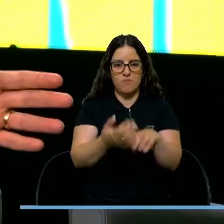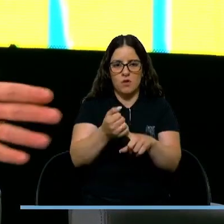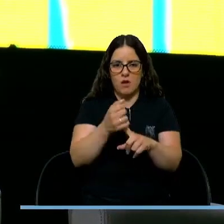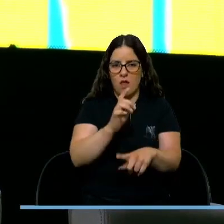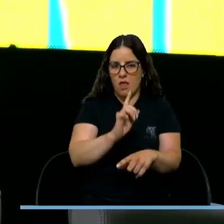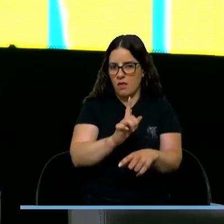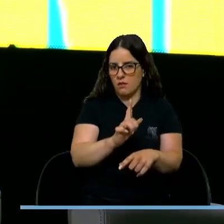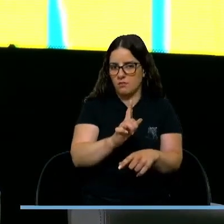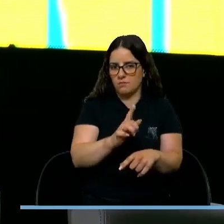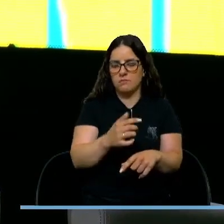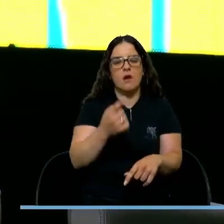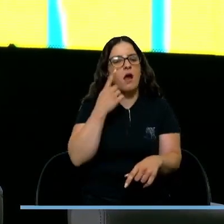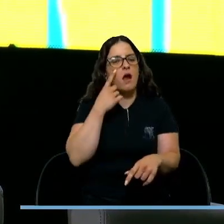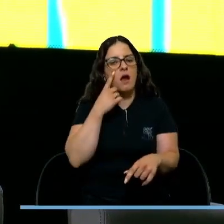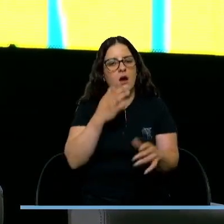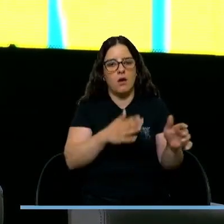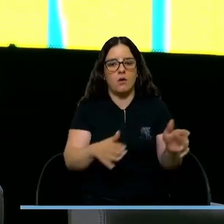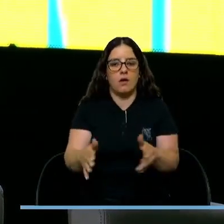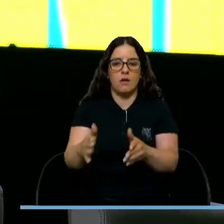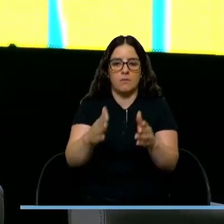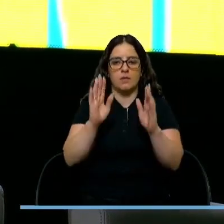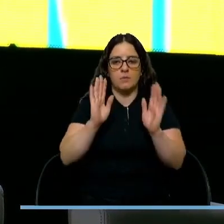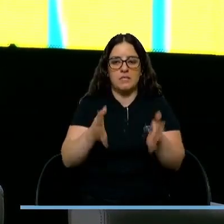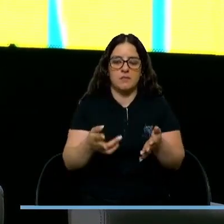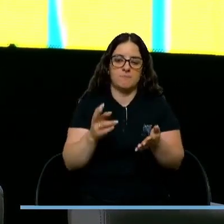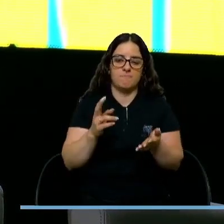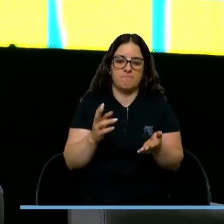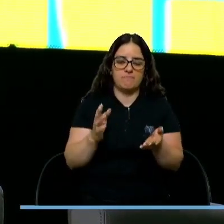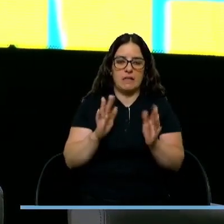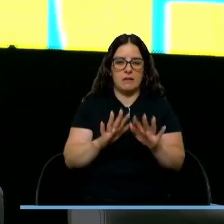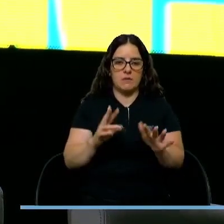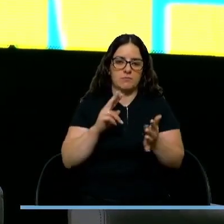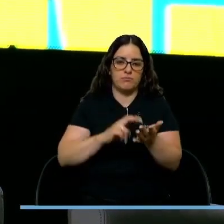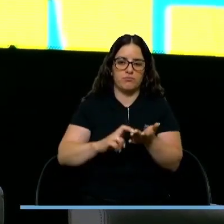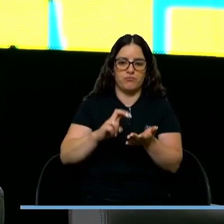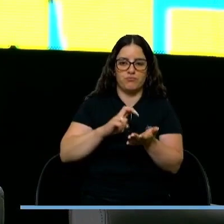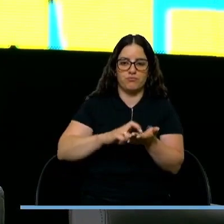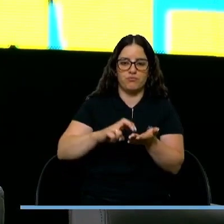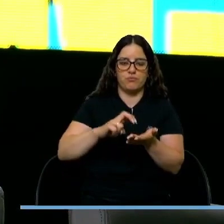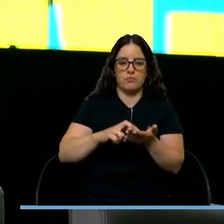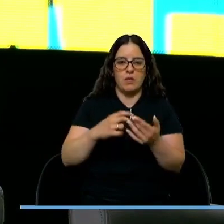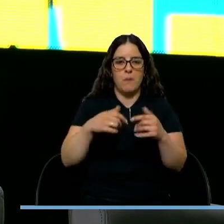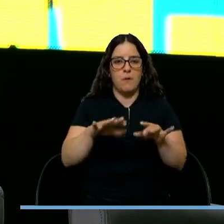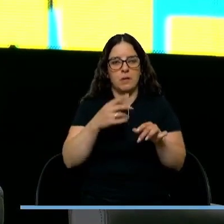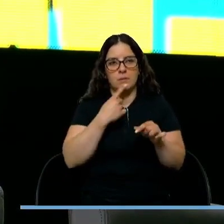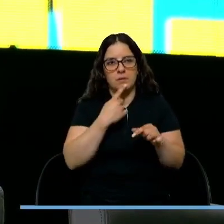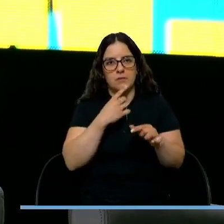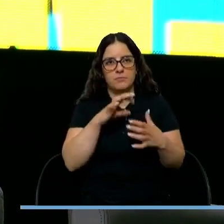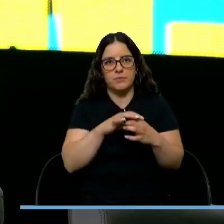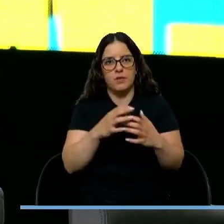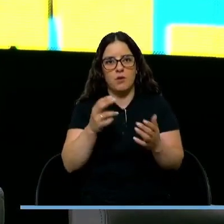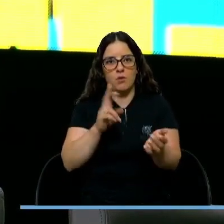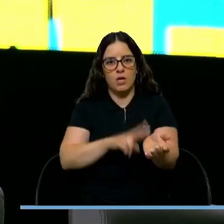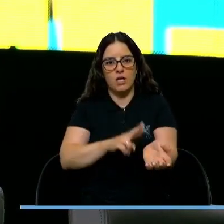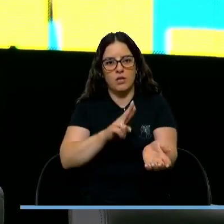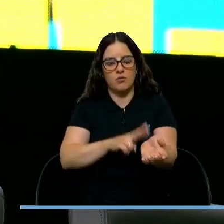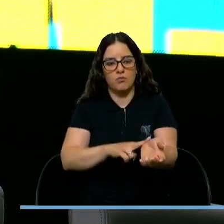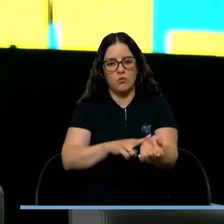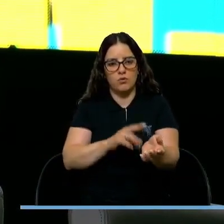target or not? Well, let's try to see the path, but